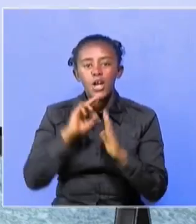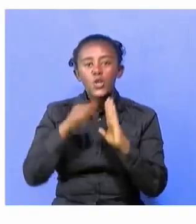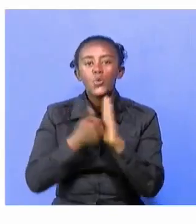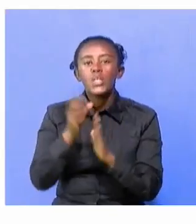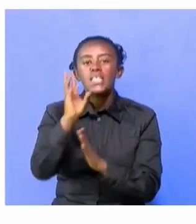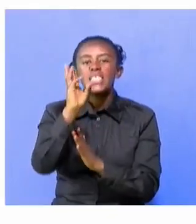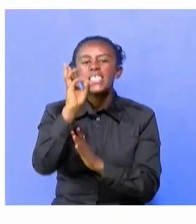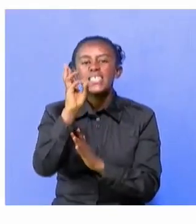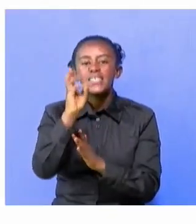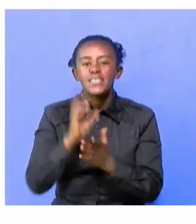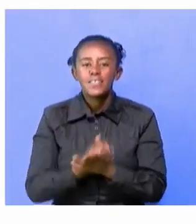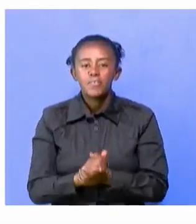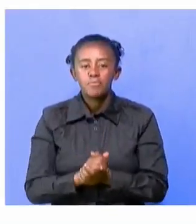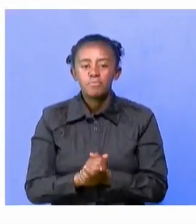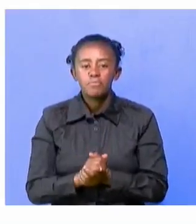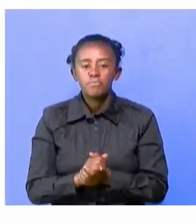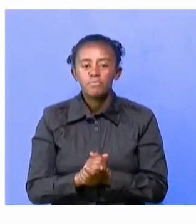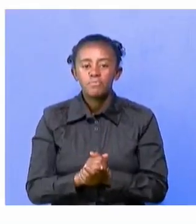Unit 6.